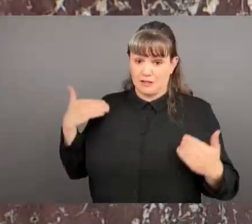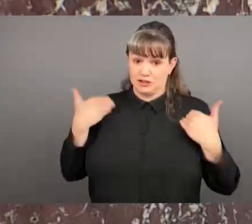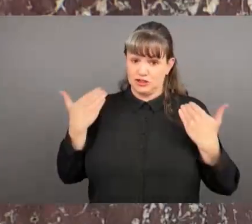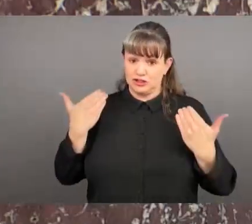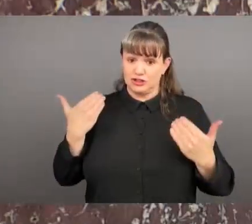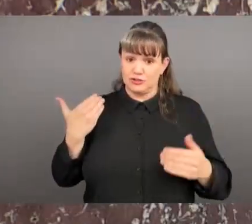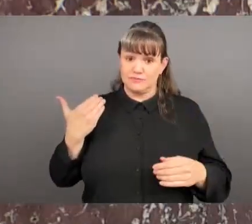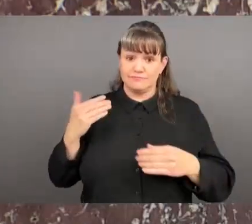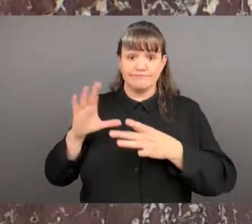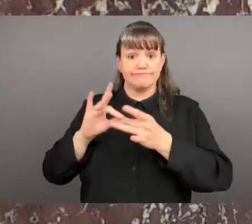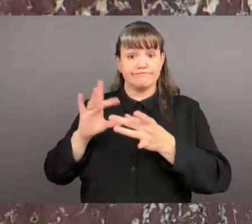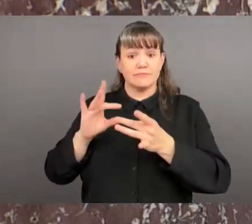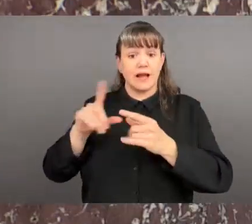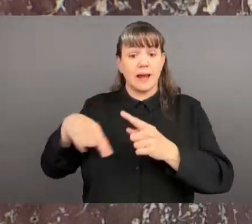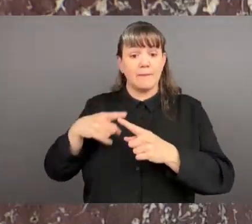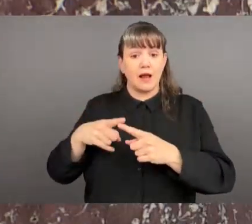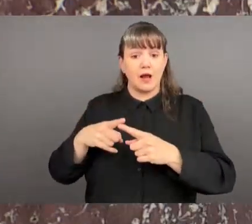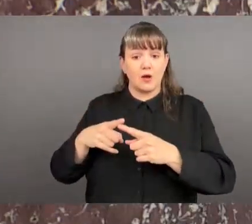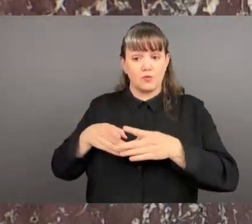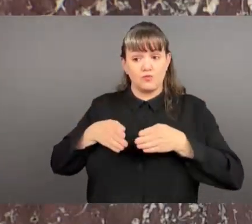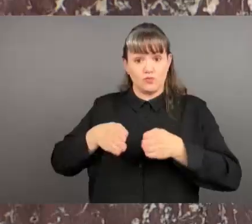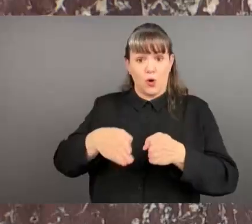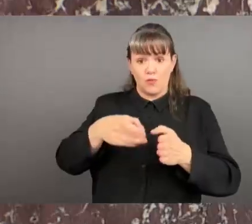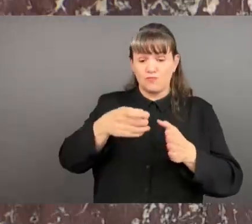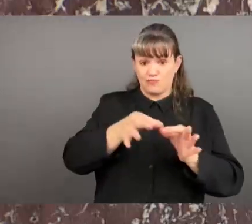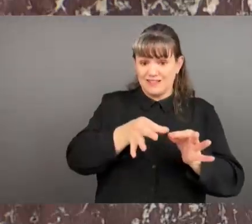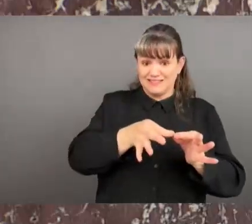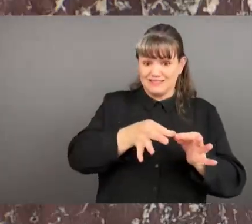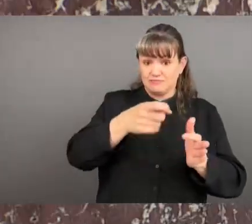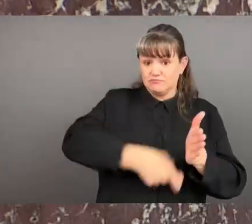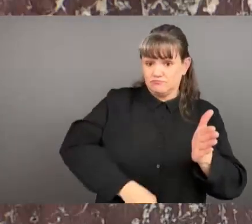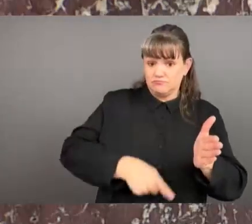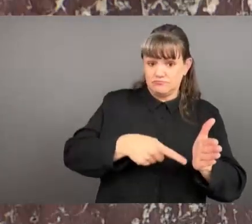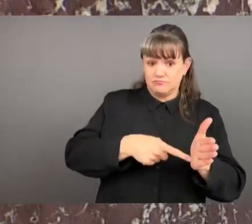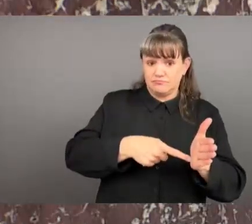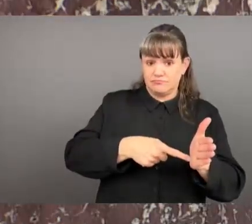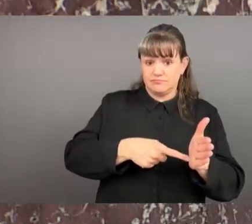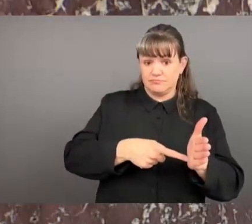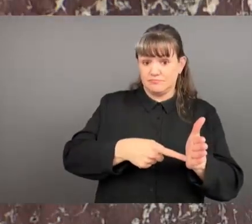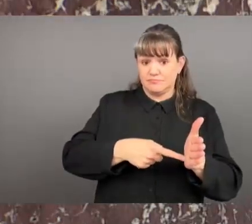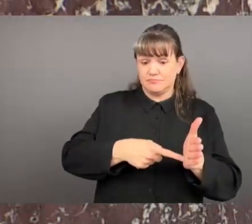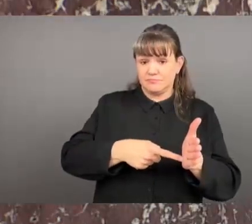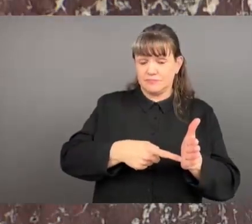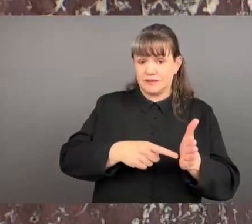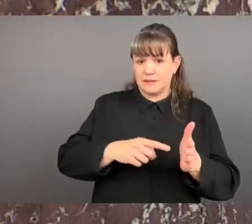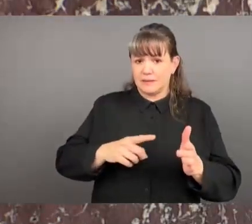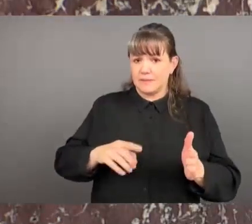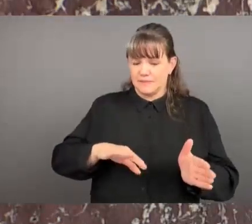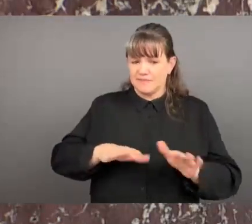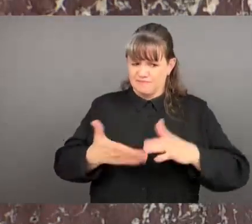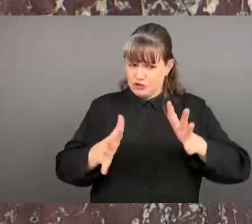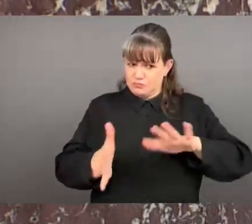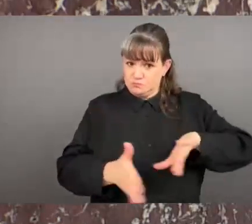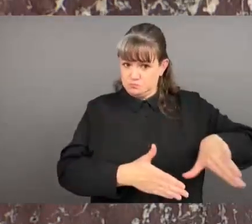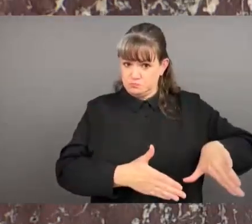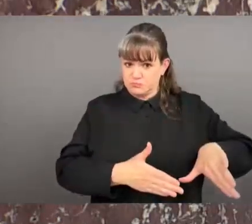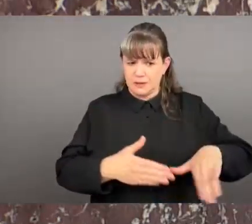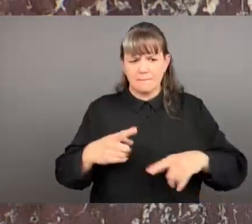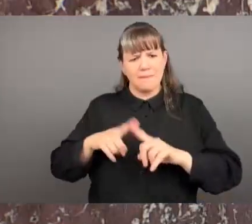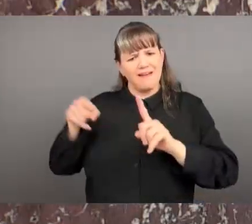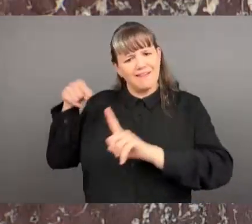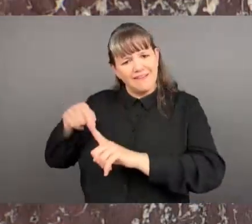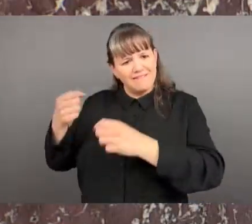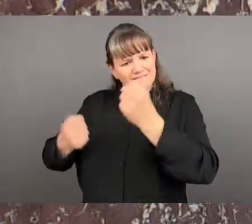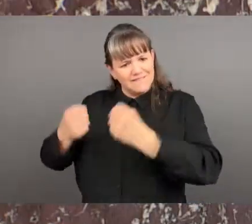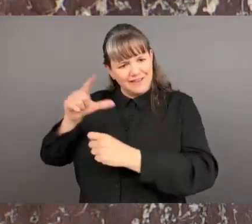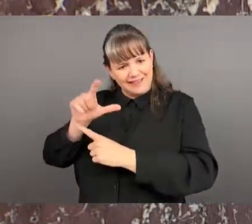third question now without a clear answer, apparently, by this government around vehicle levies. Now, this is a government that has cut $2 billion out of